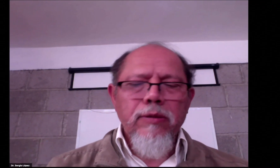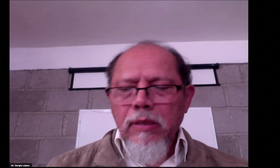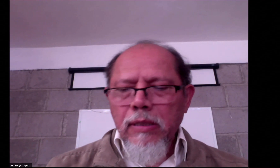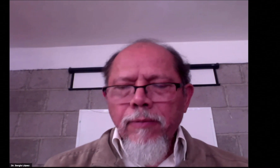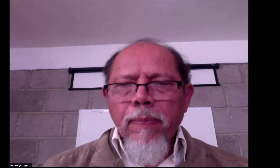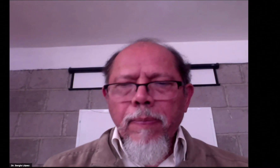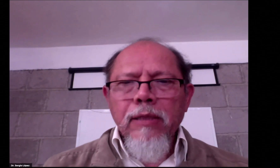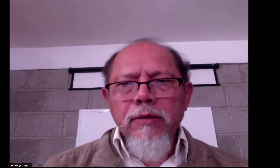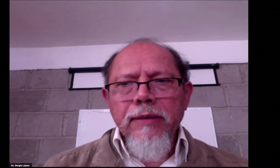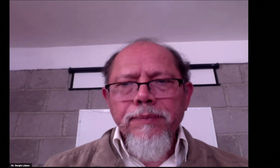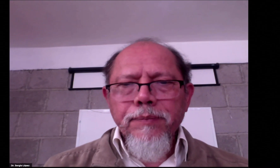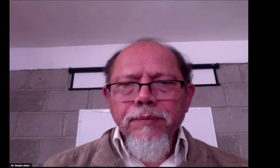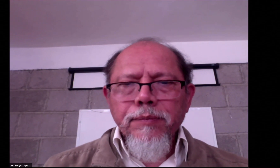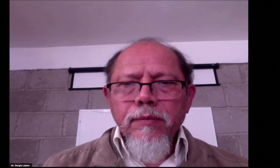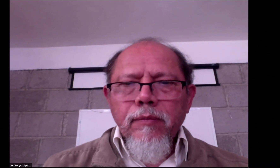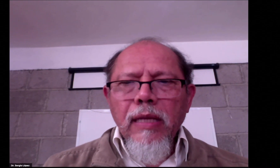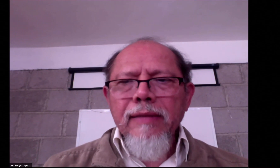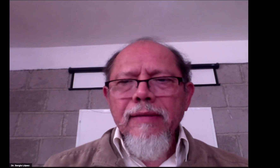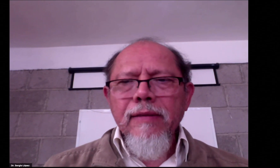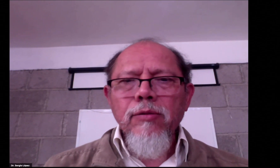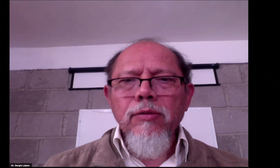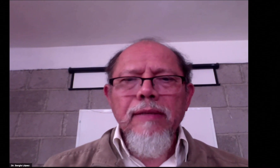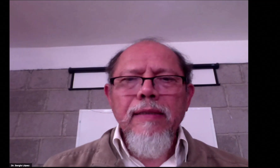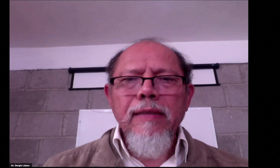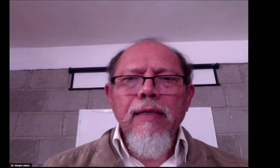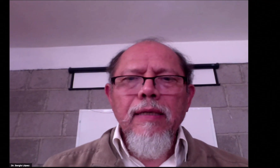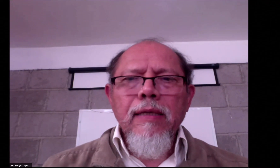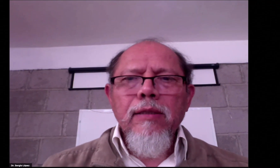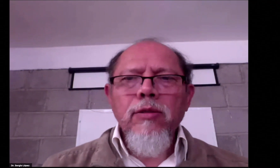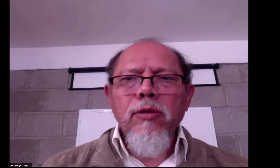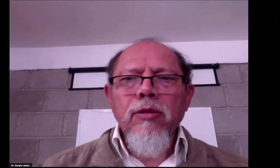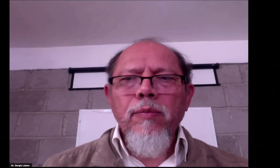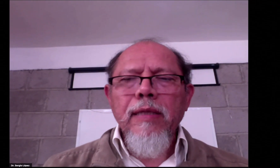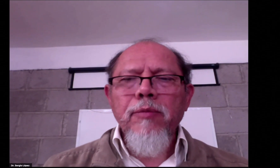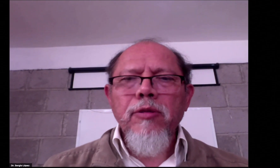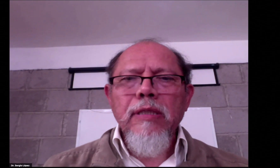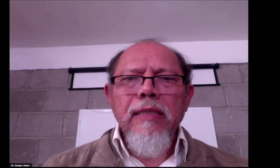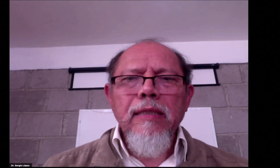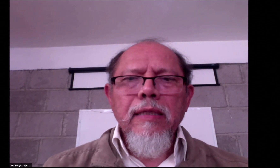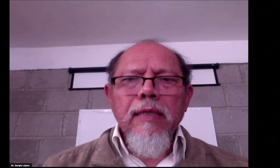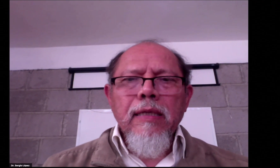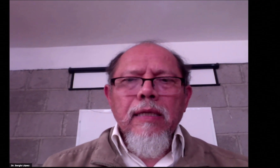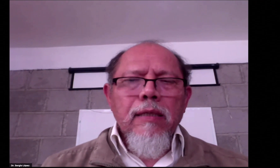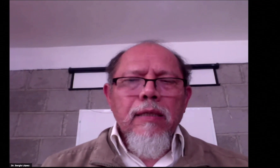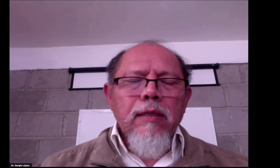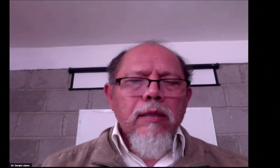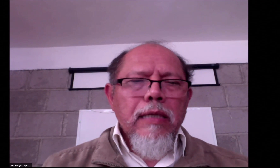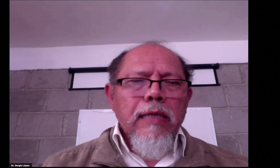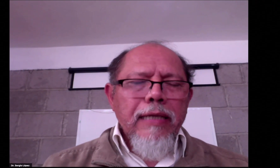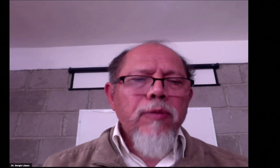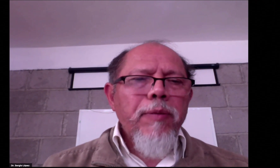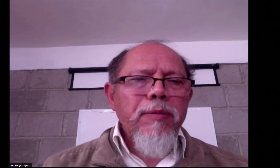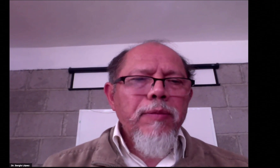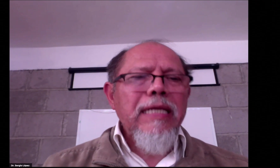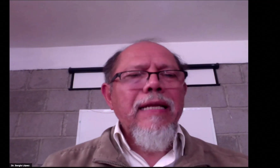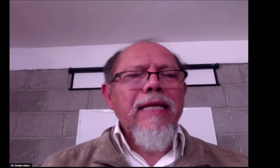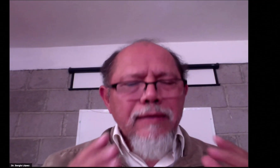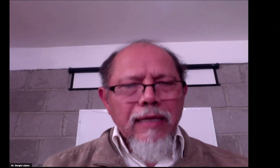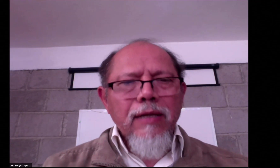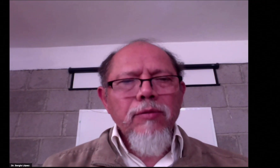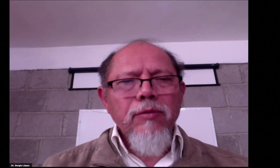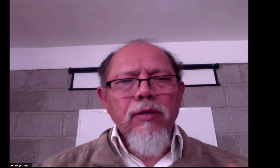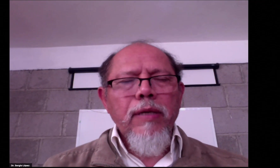we can do or what we do or what we have done. So for this circumstance, we state